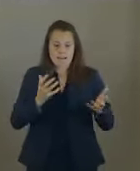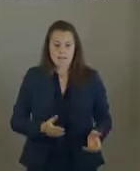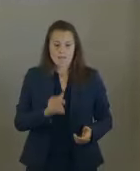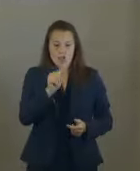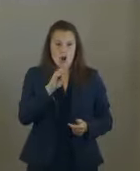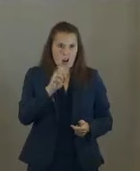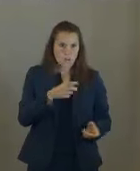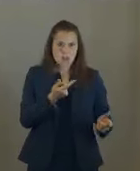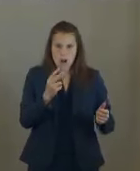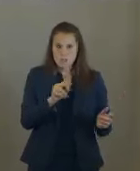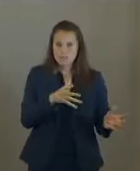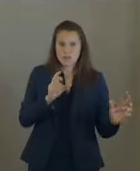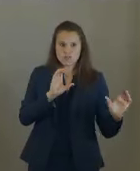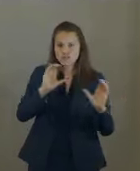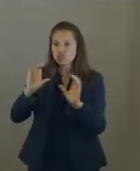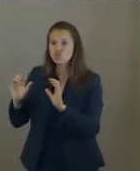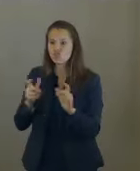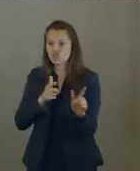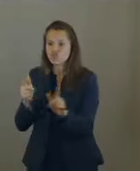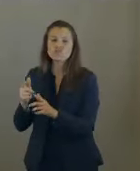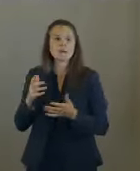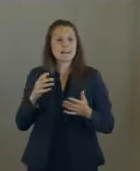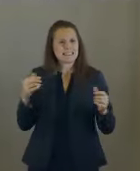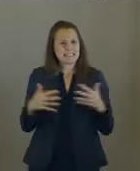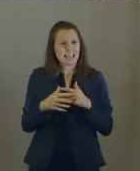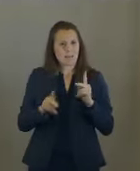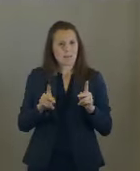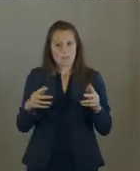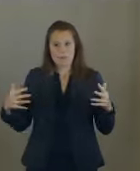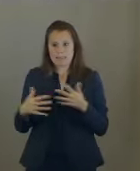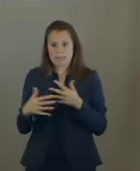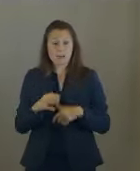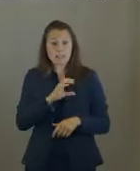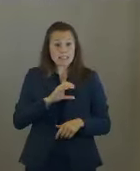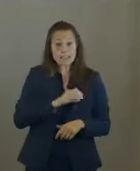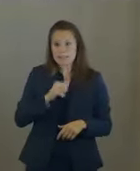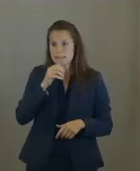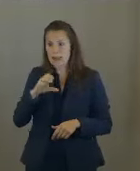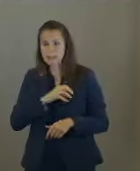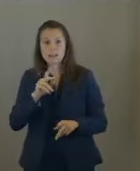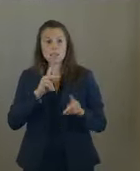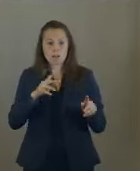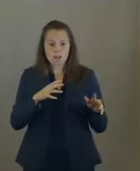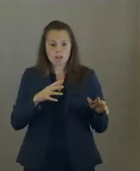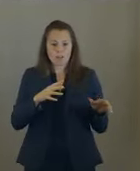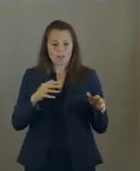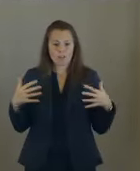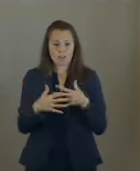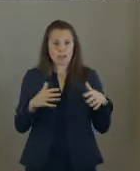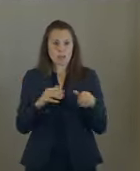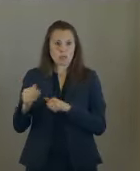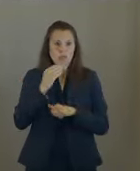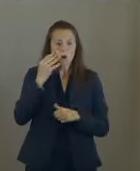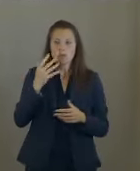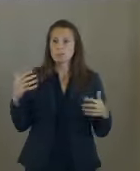people, are terrifying immigrants and U.S. citizens alike. People are afraid to venture out of their homes to go to work,